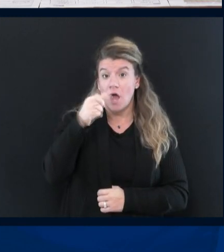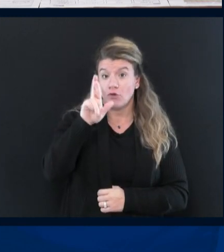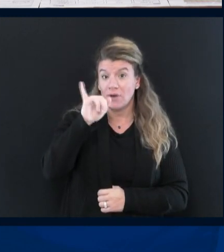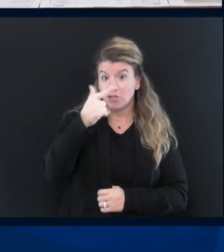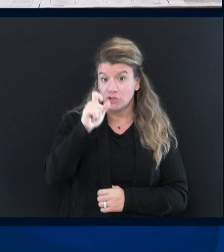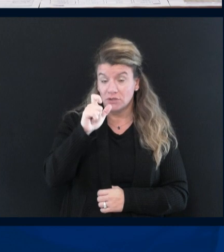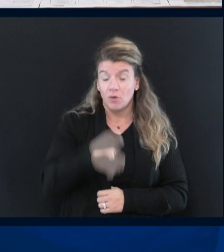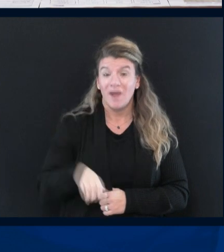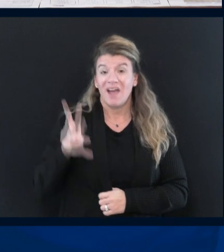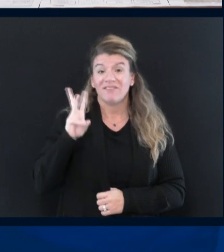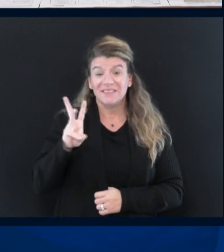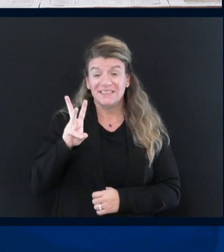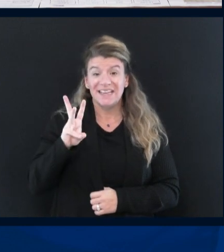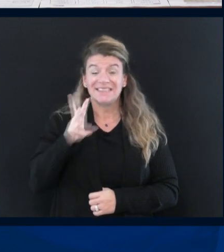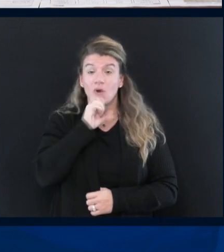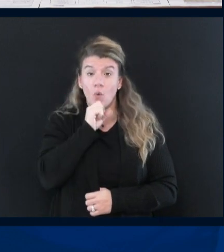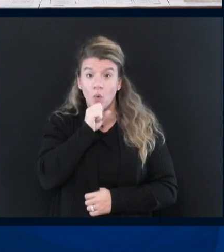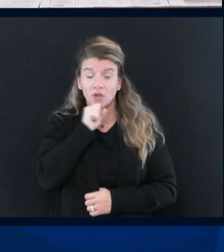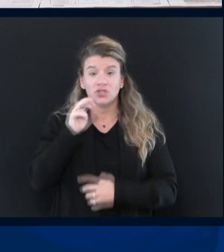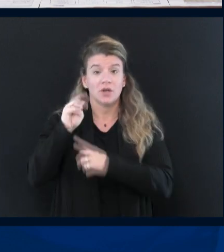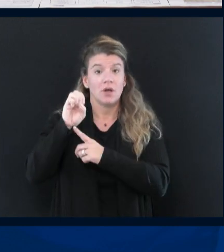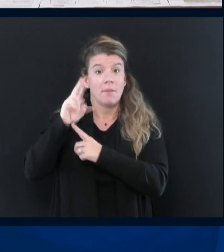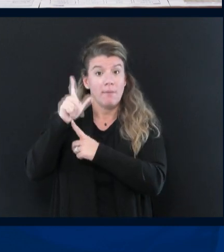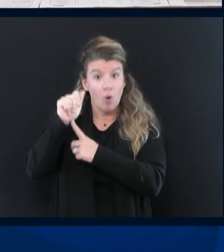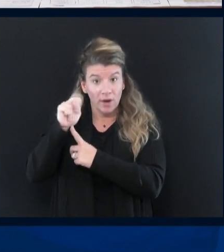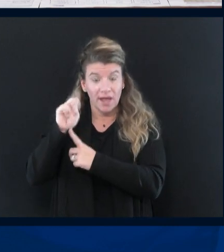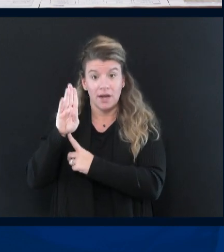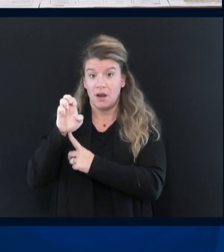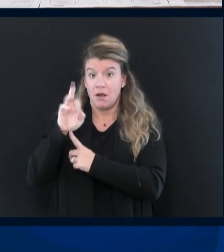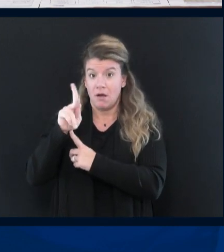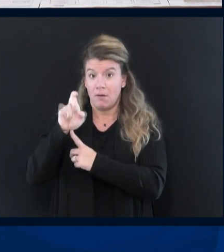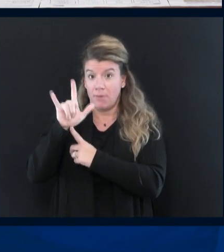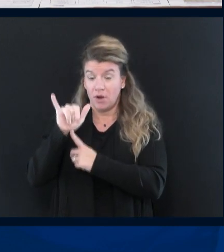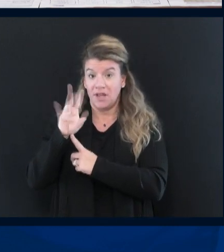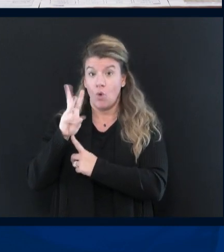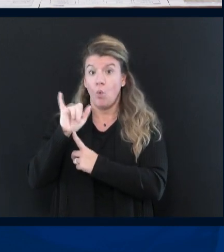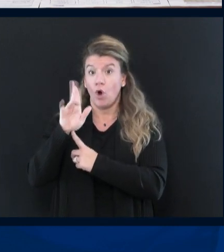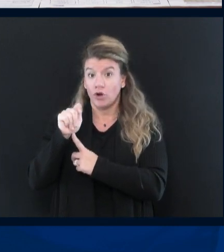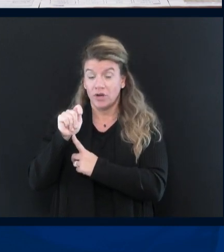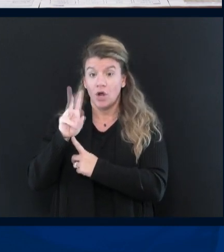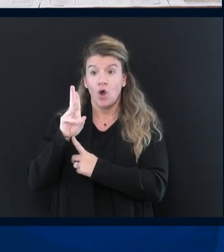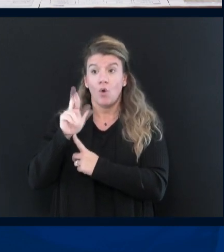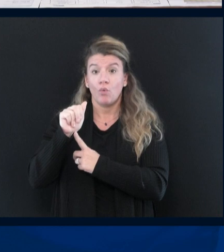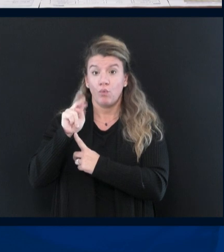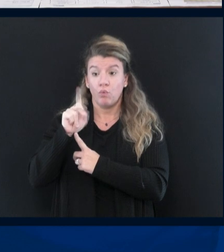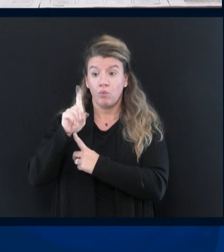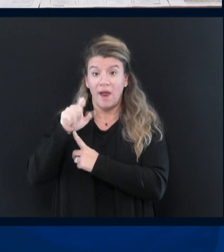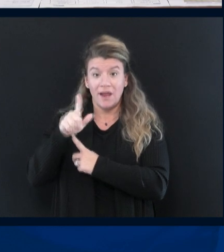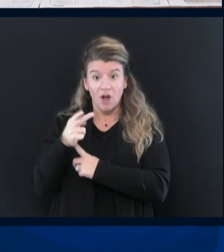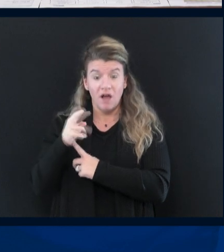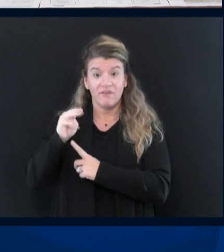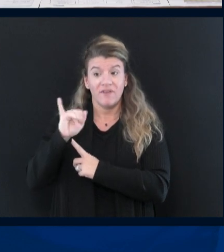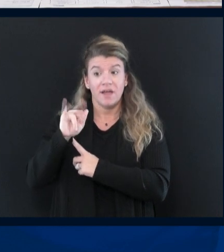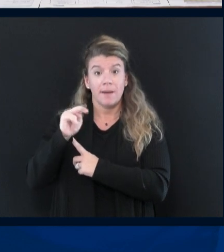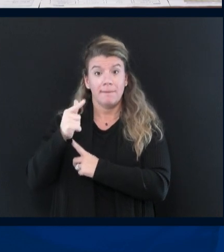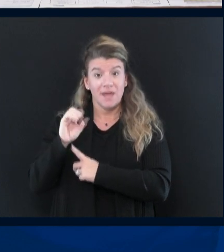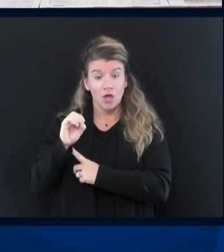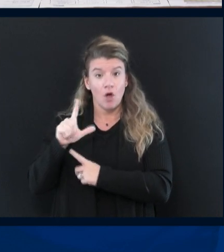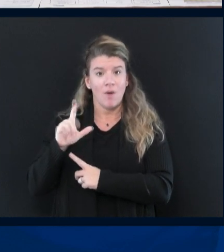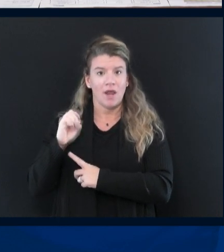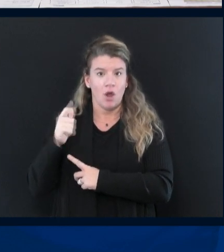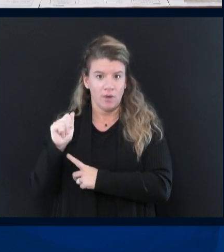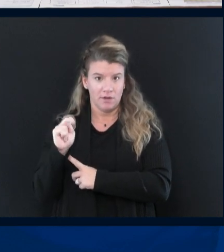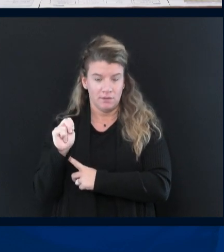6 counties in orange, that's Morgan, Berkeley, Wirt, Randolph, Mingo, and Logan